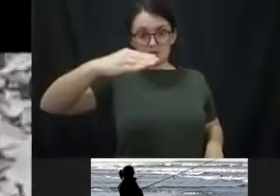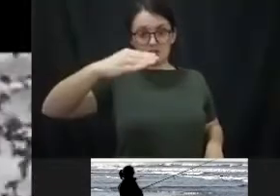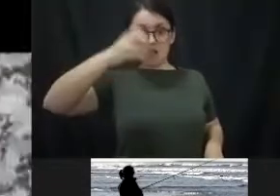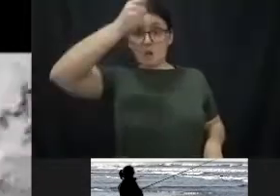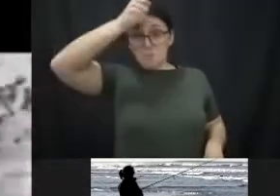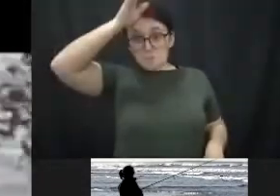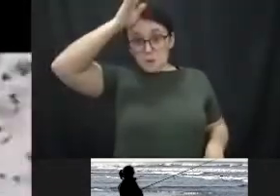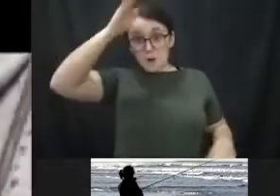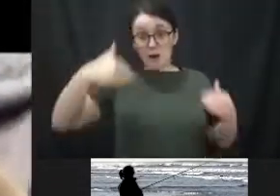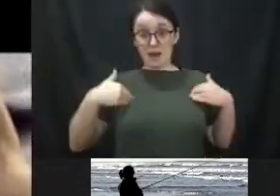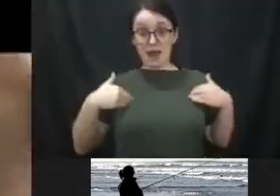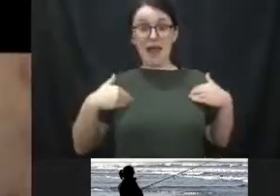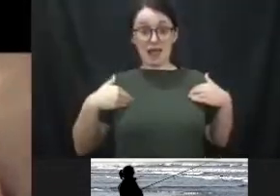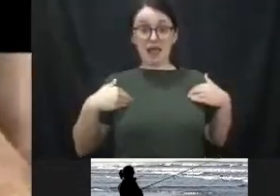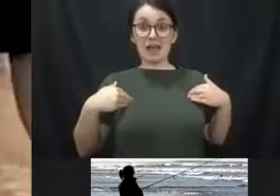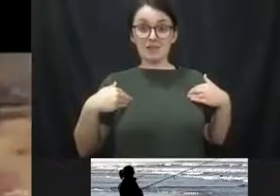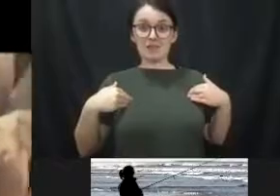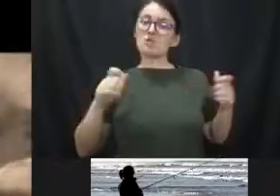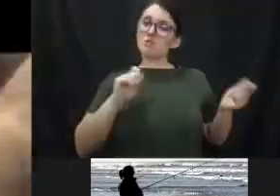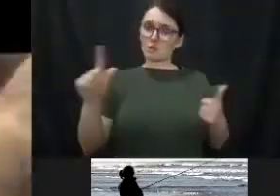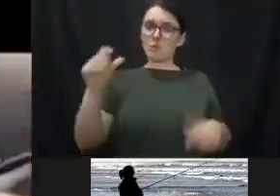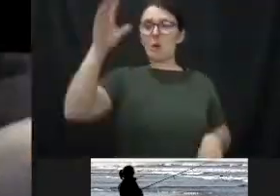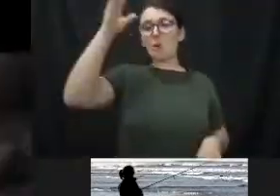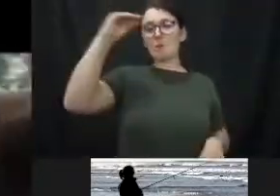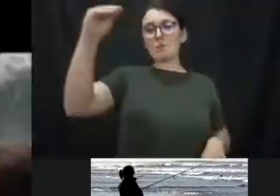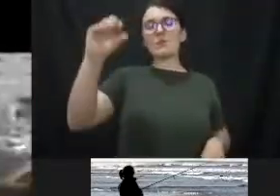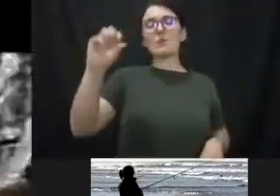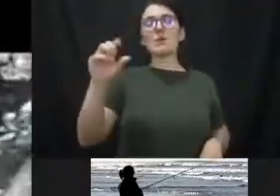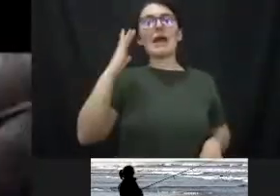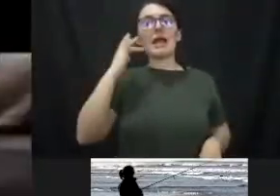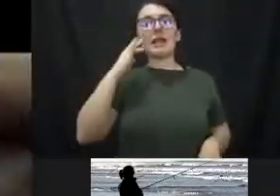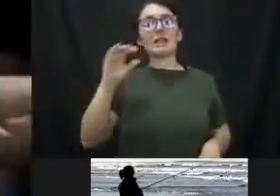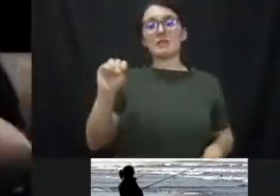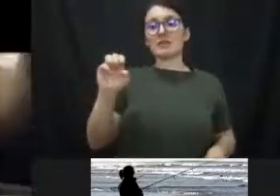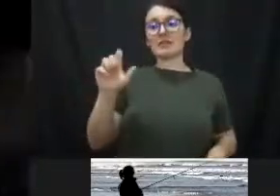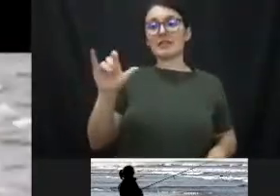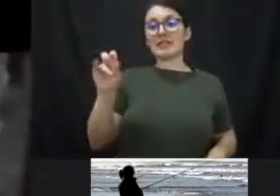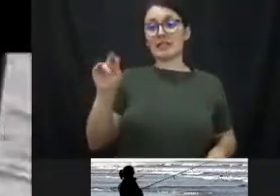So these are all male California sea lions.